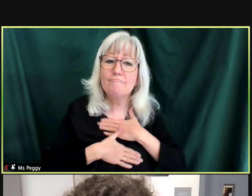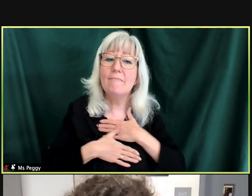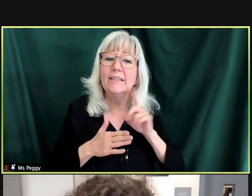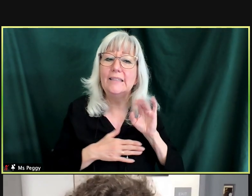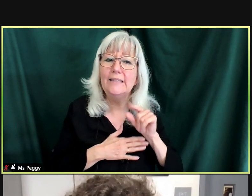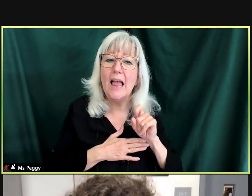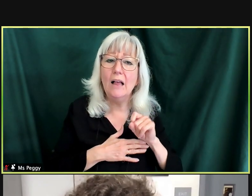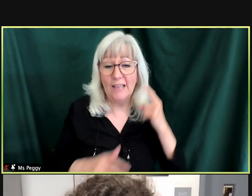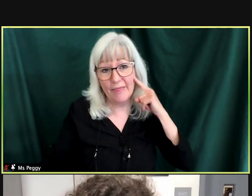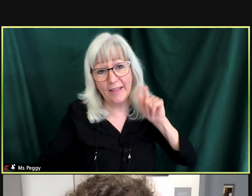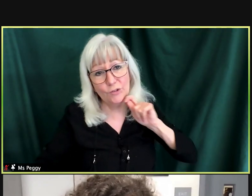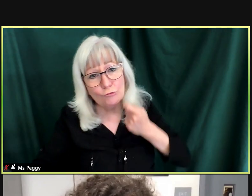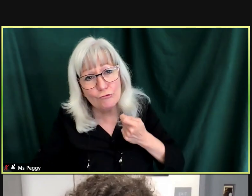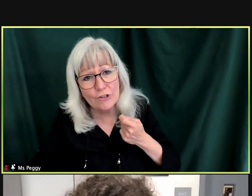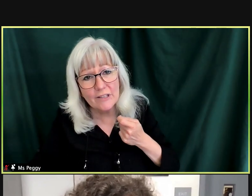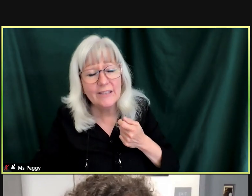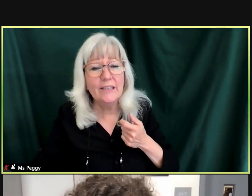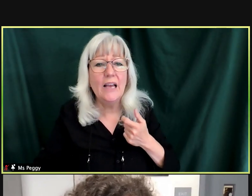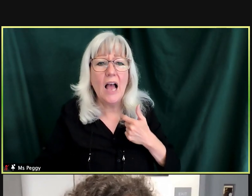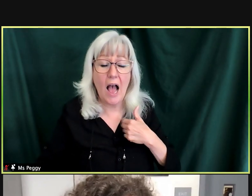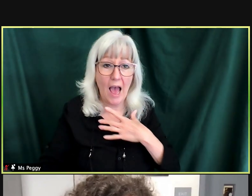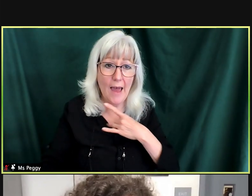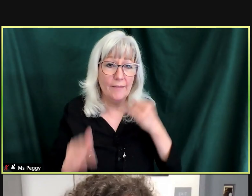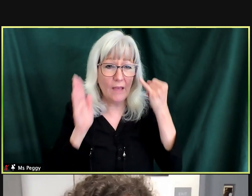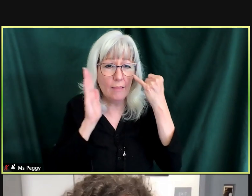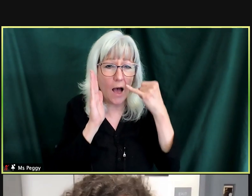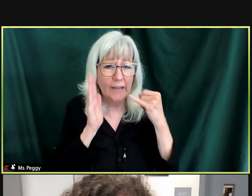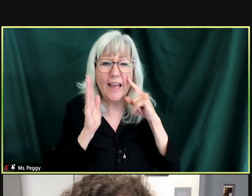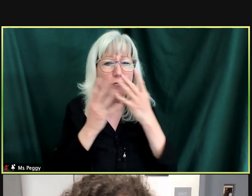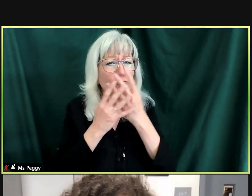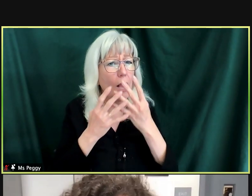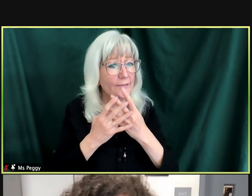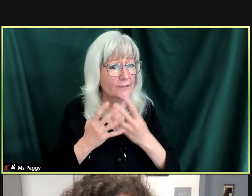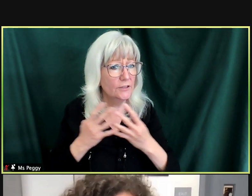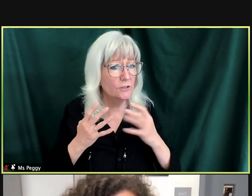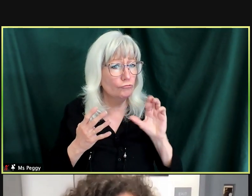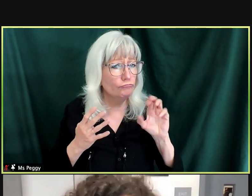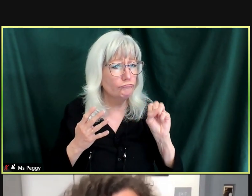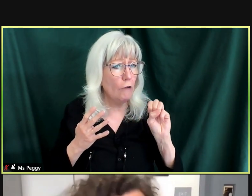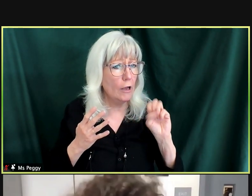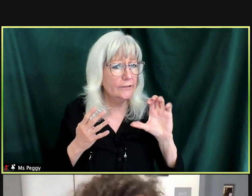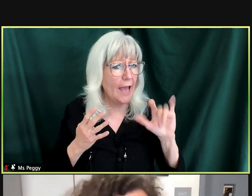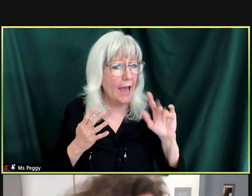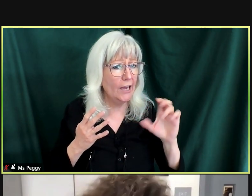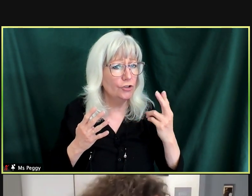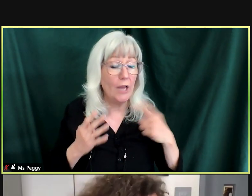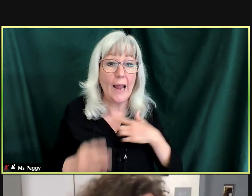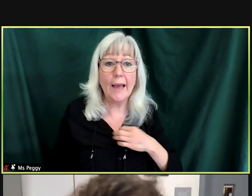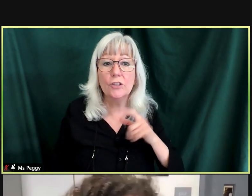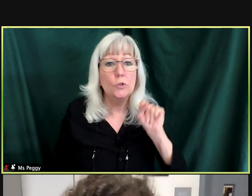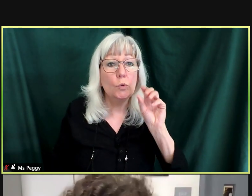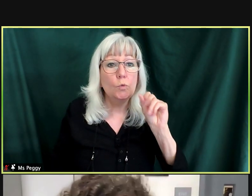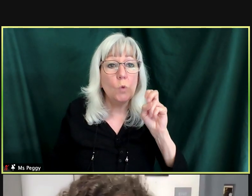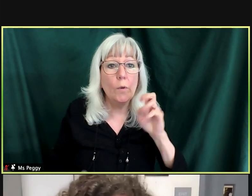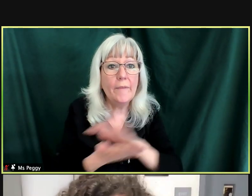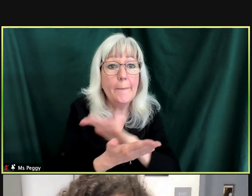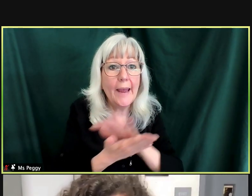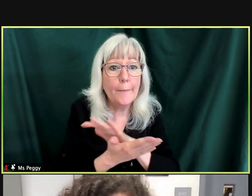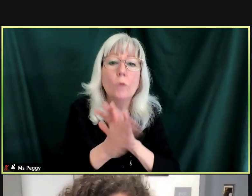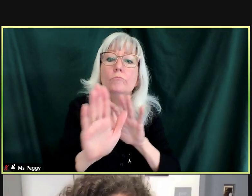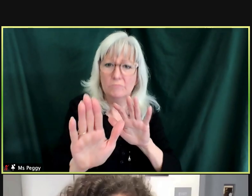cool. I like the lines. It's like cross-hatching. I like the tone of the paper. Yes, they've gotten old. The paper